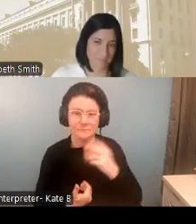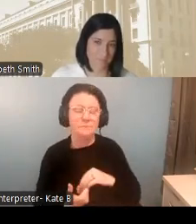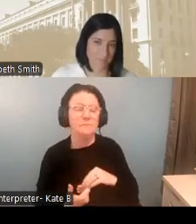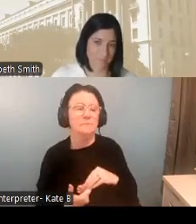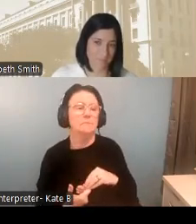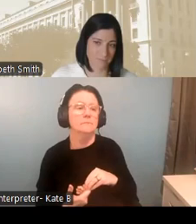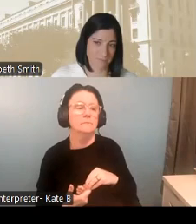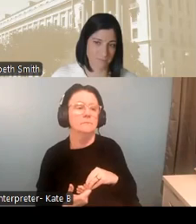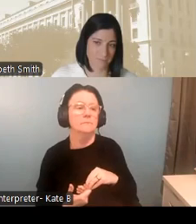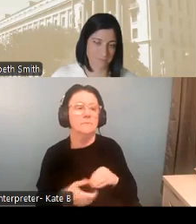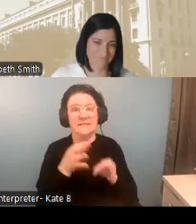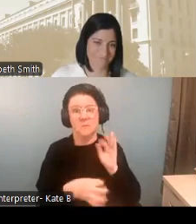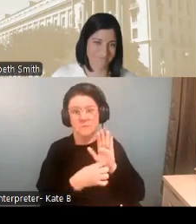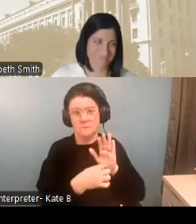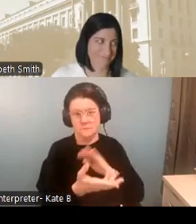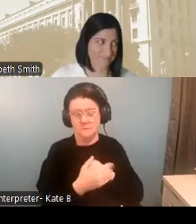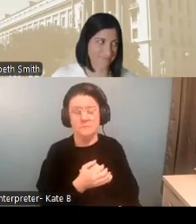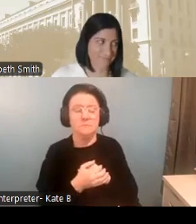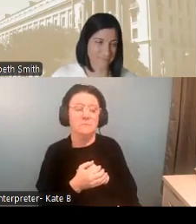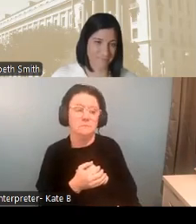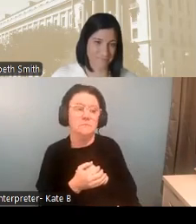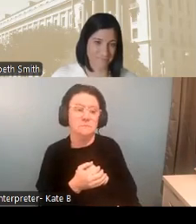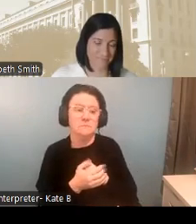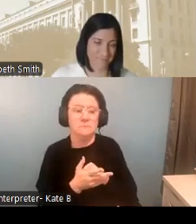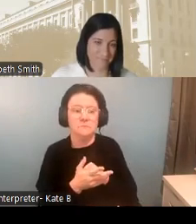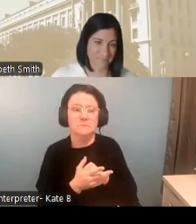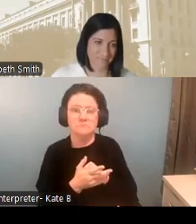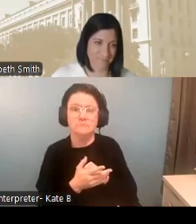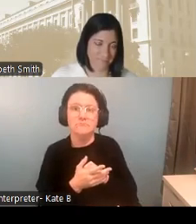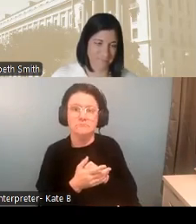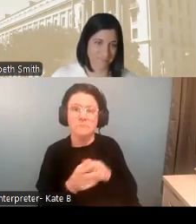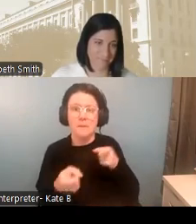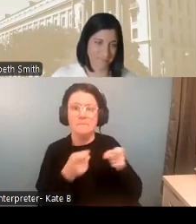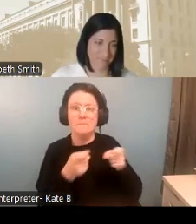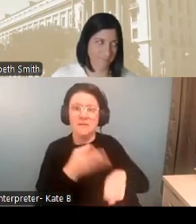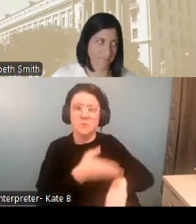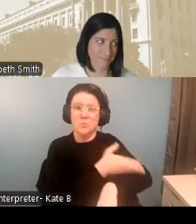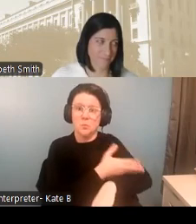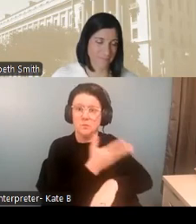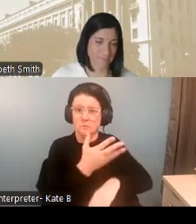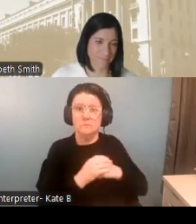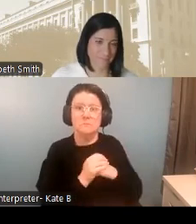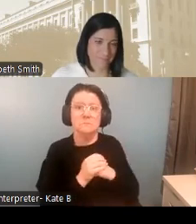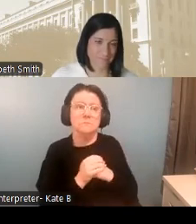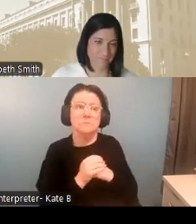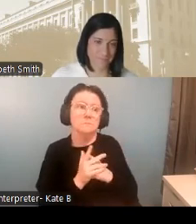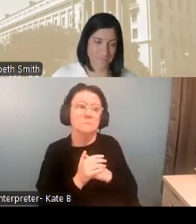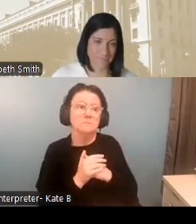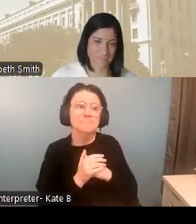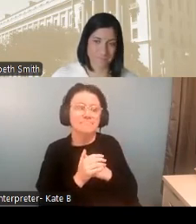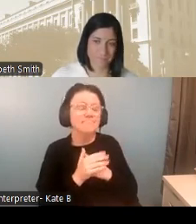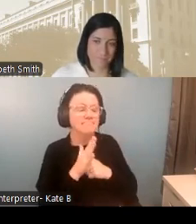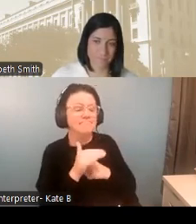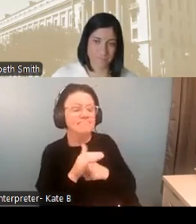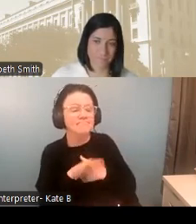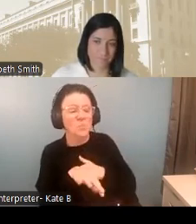say a simple example of having a management improvement recommendation could be that we found that an